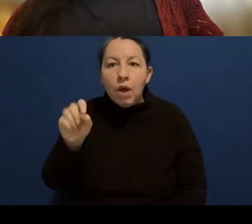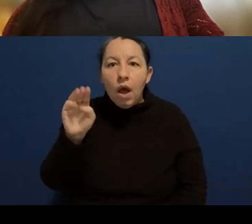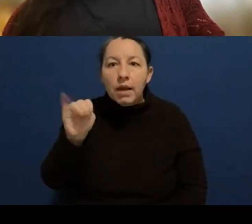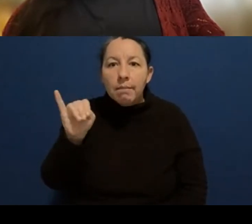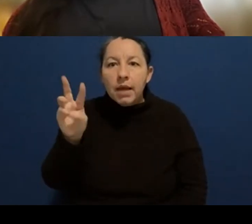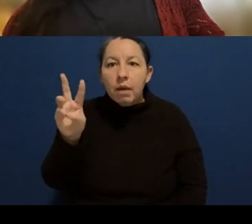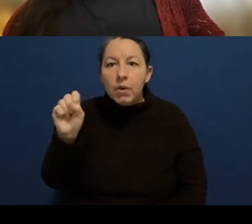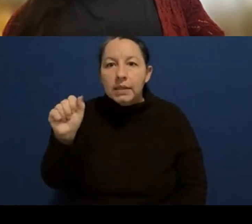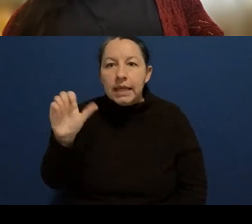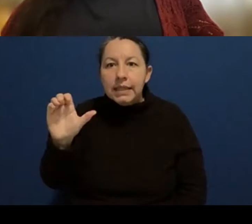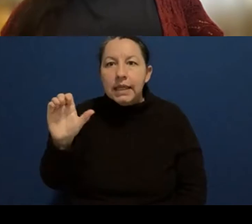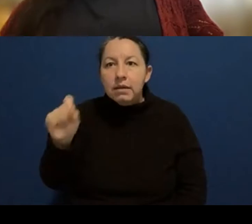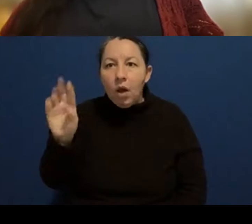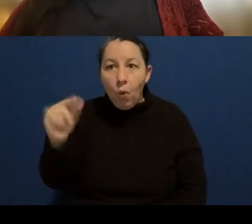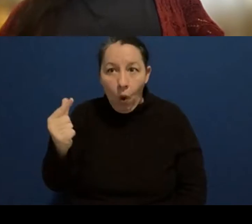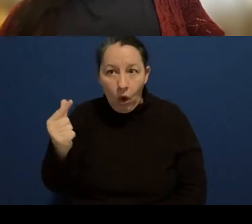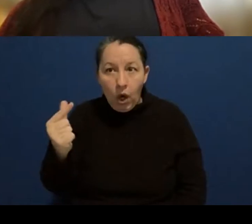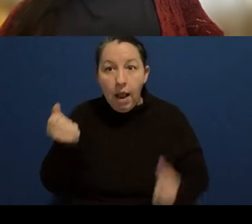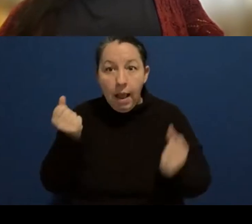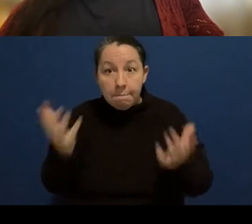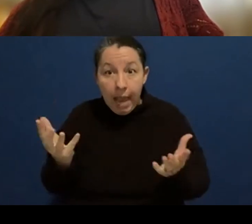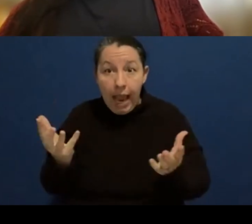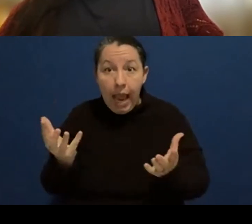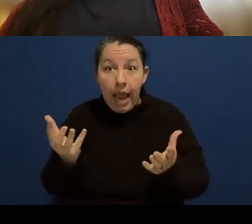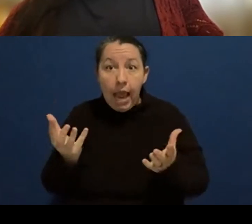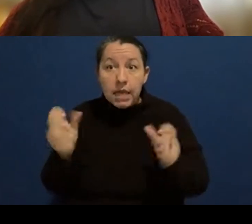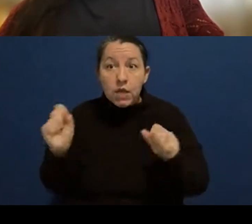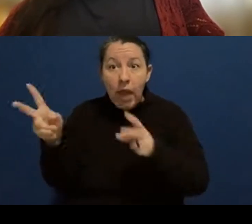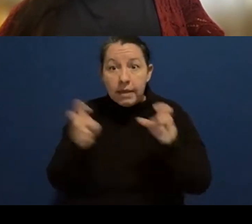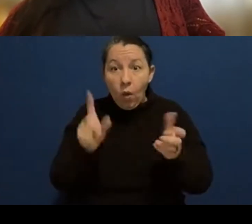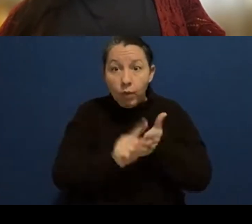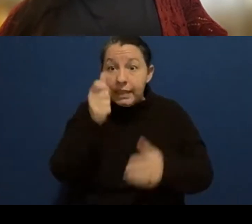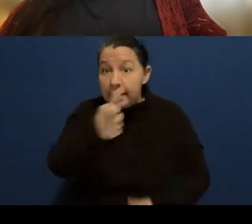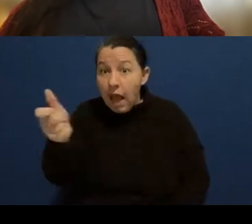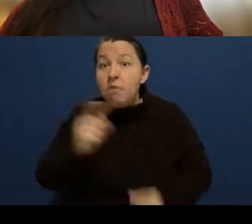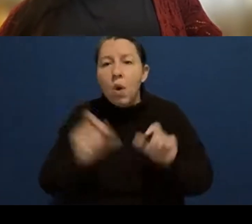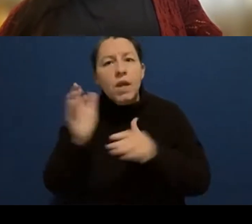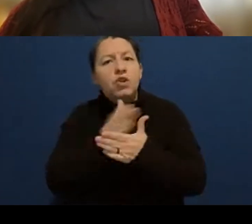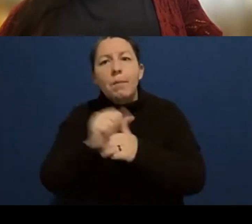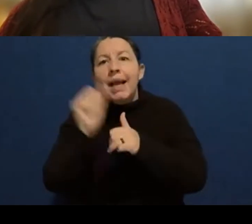www.MIWSAC.org. And a lot of those are printable, but we can also share by sending them